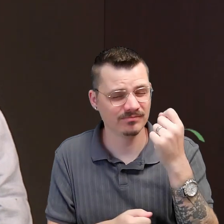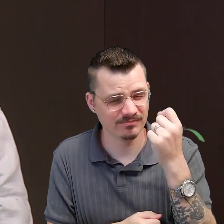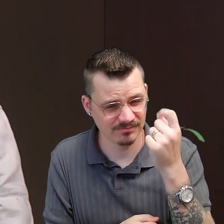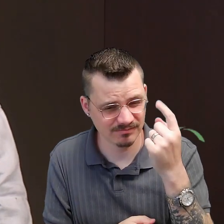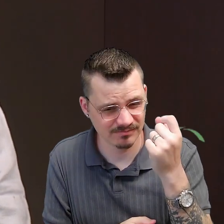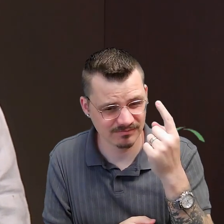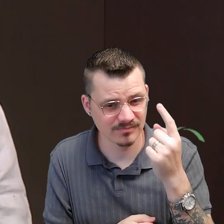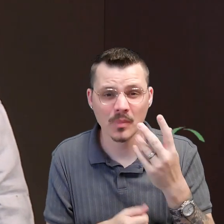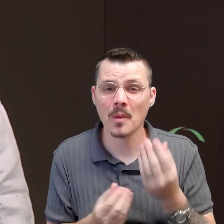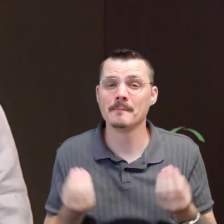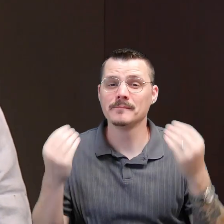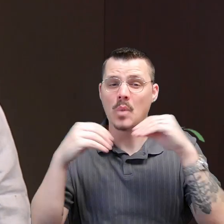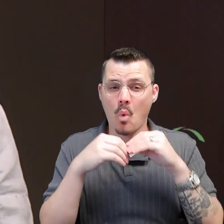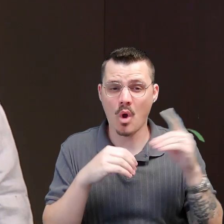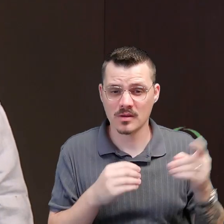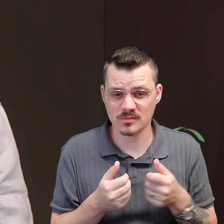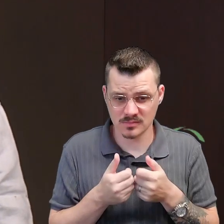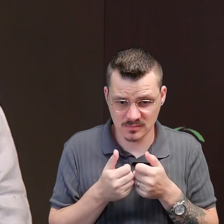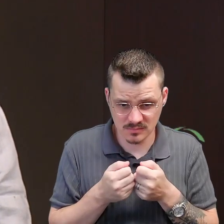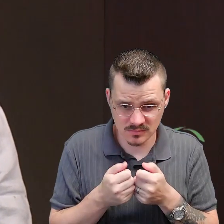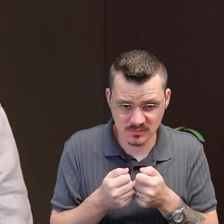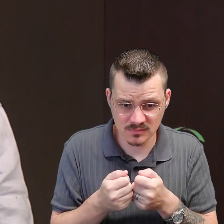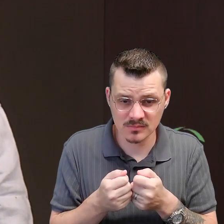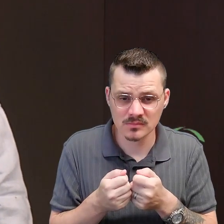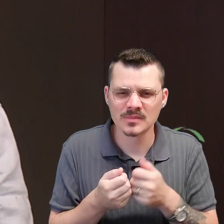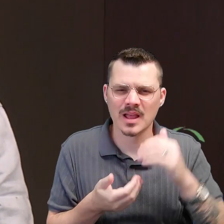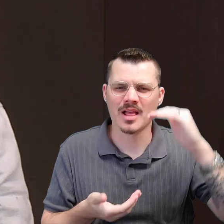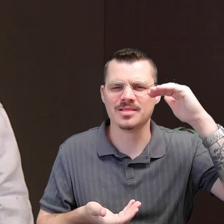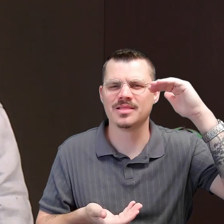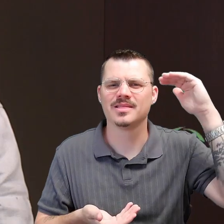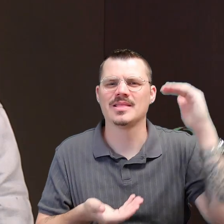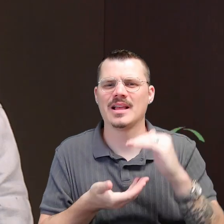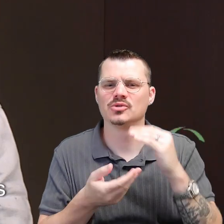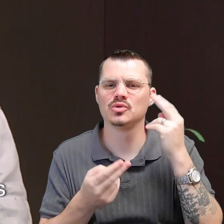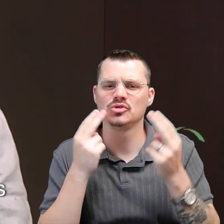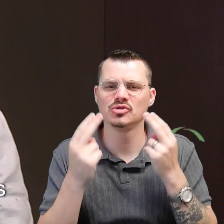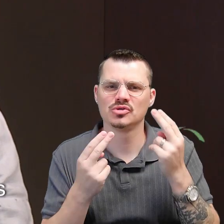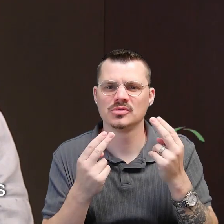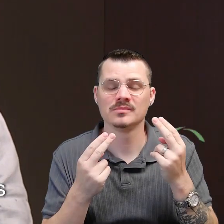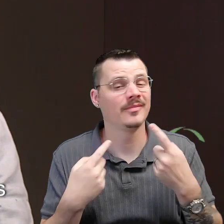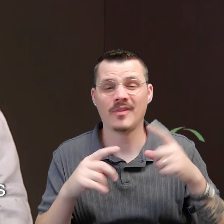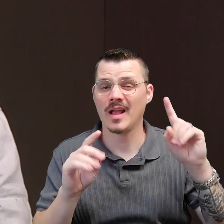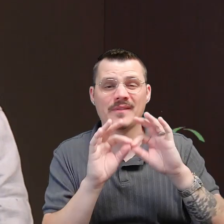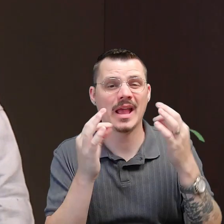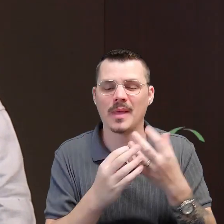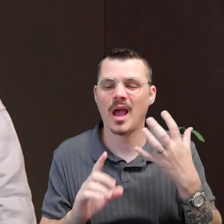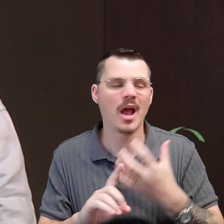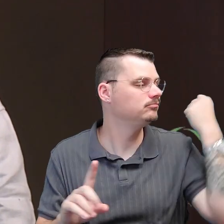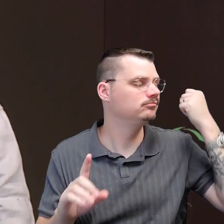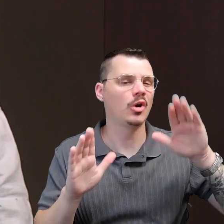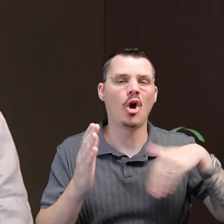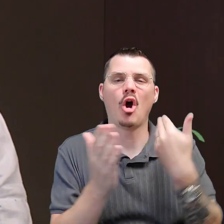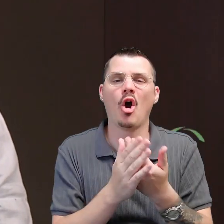though the more hours on video, the less he had hallucinations. And finally, they snatched away his